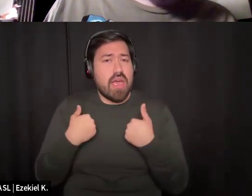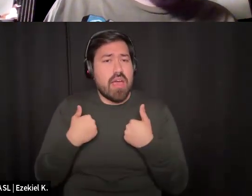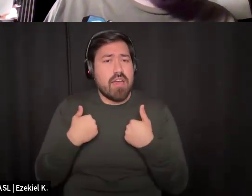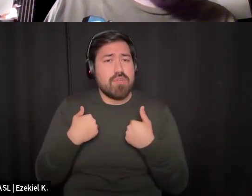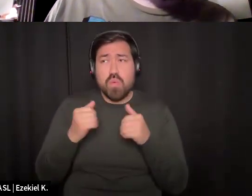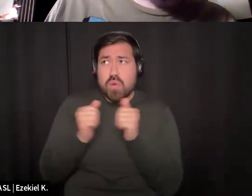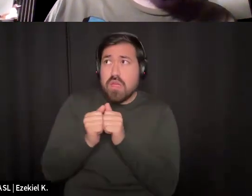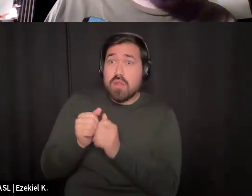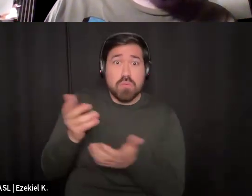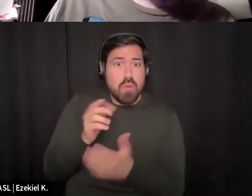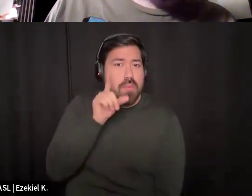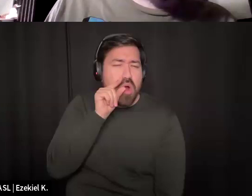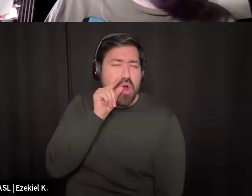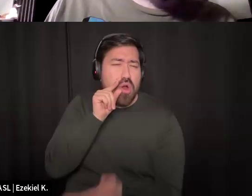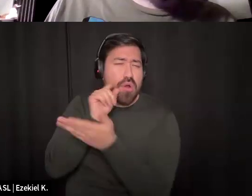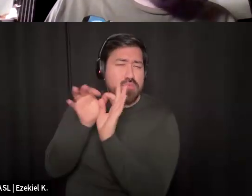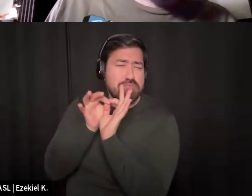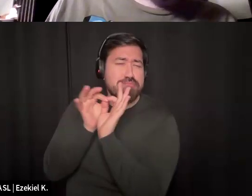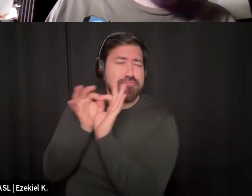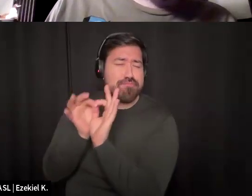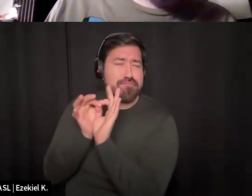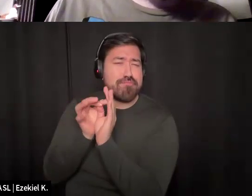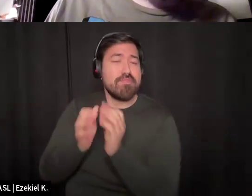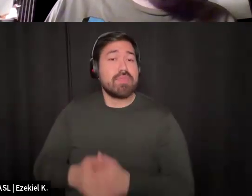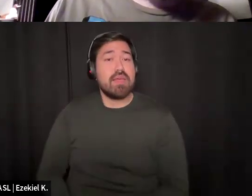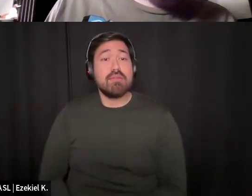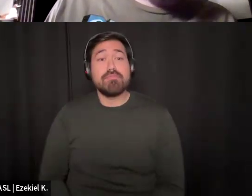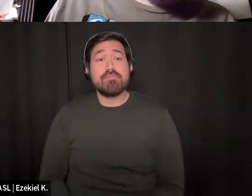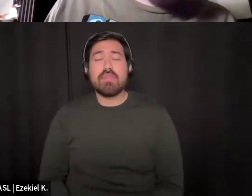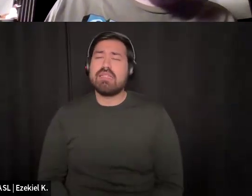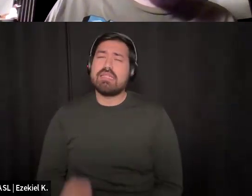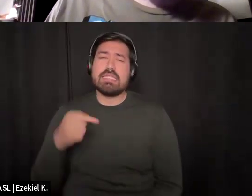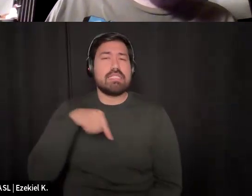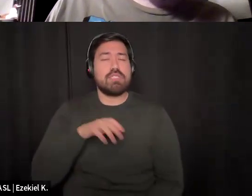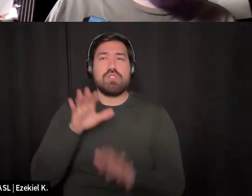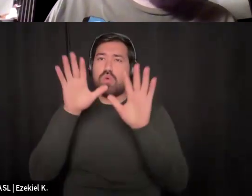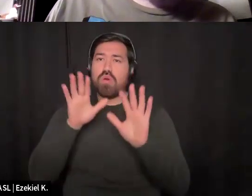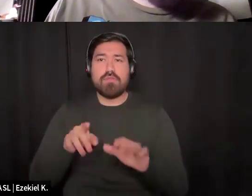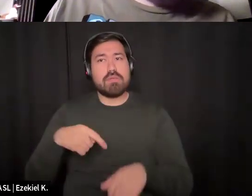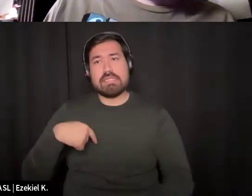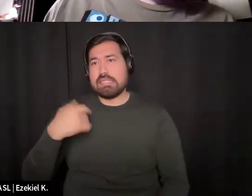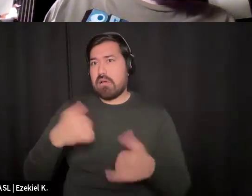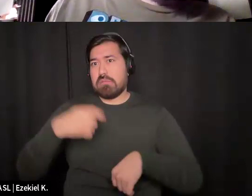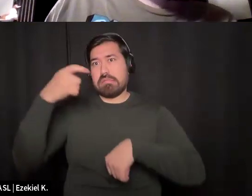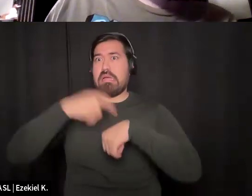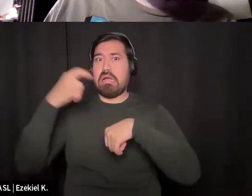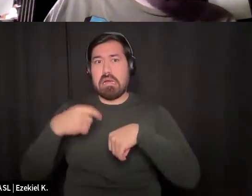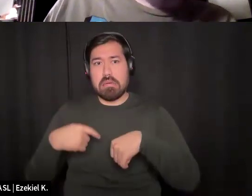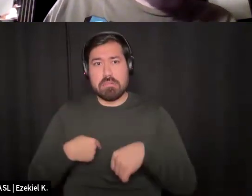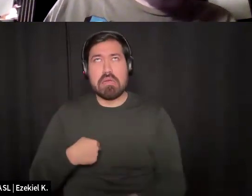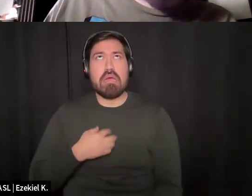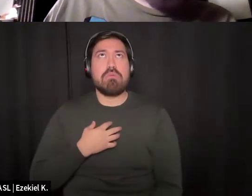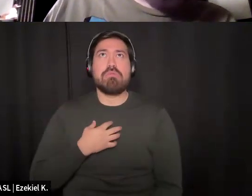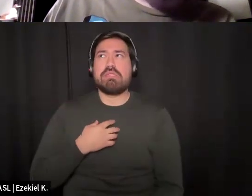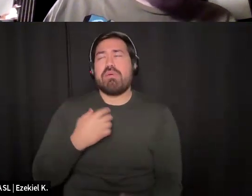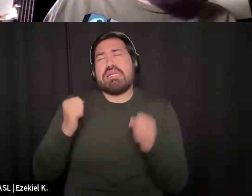that bird. You all, this has been so wonderful. I can't believe that we are at time already. I'm like, could we just have